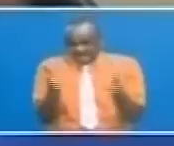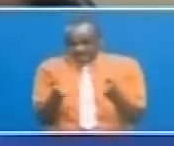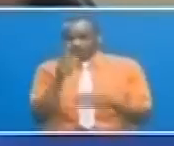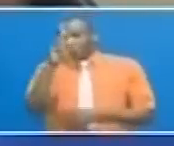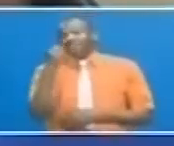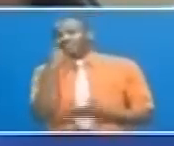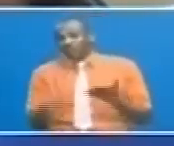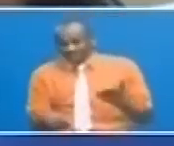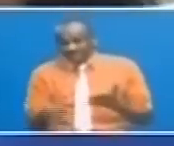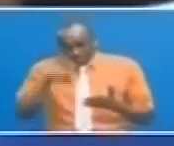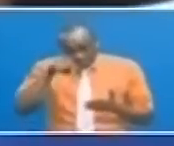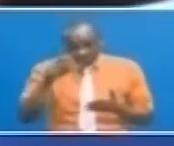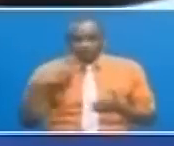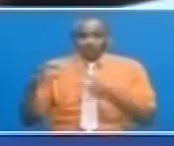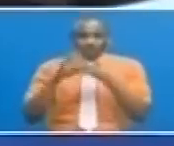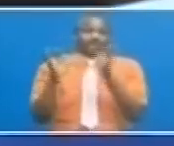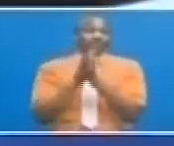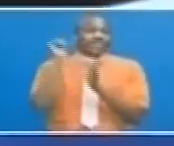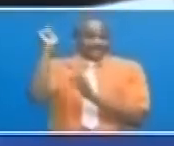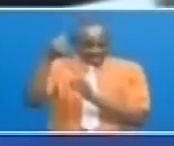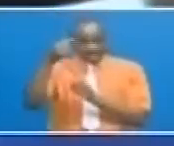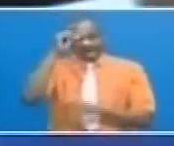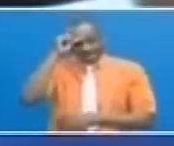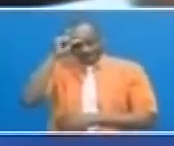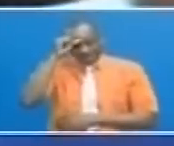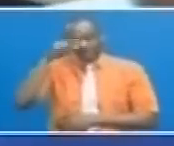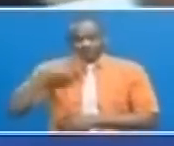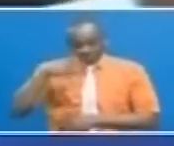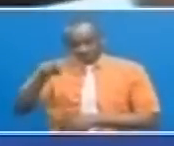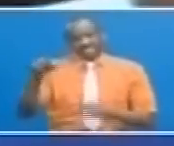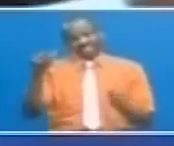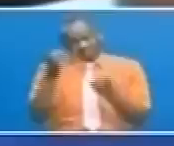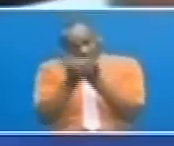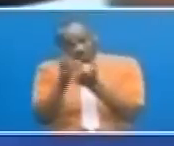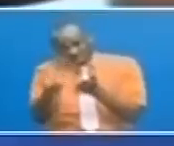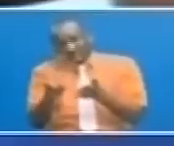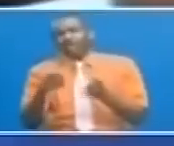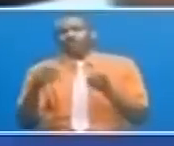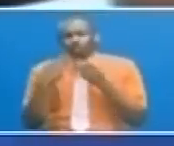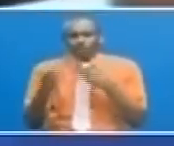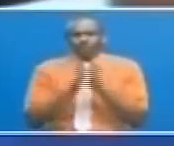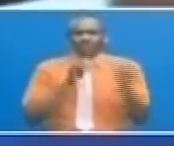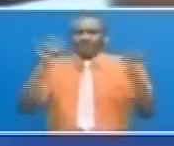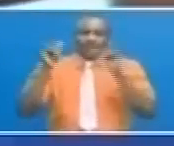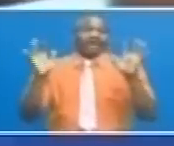however, says it has cooperated with the Kenyan authorities since the vessel was detained, liaising with the Foreign